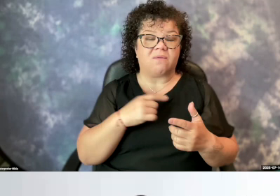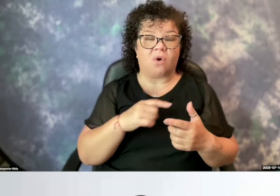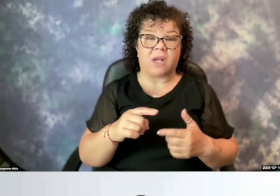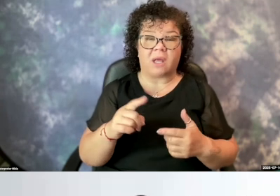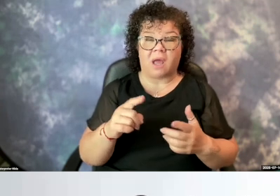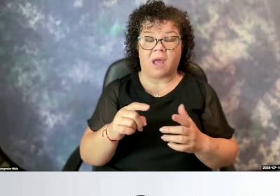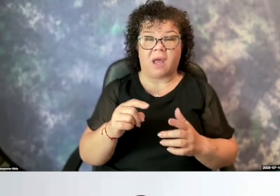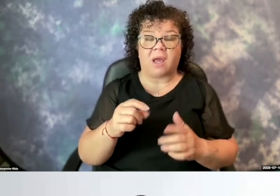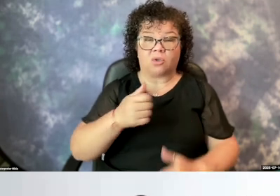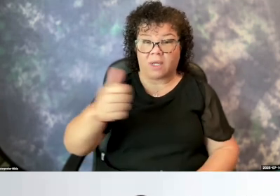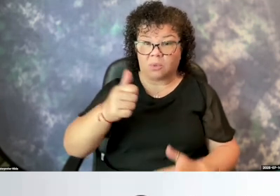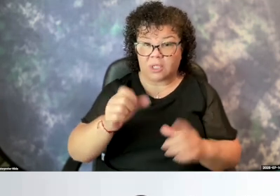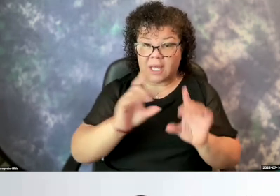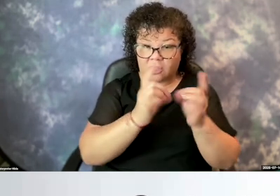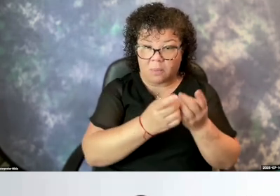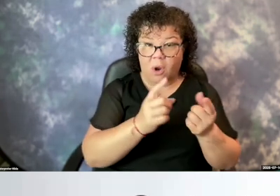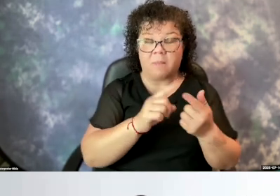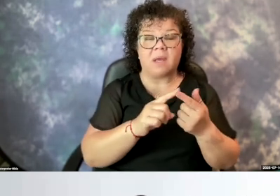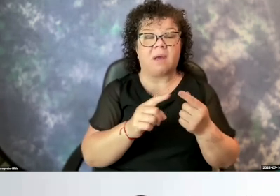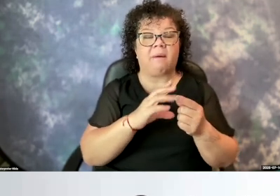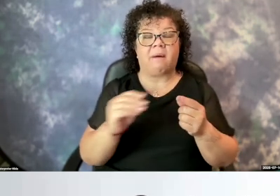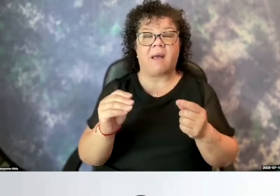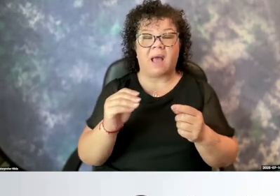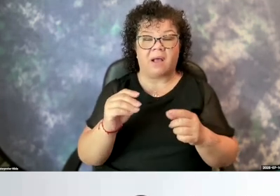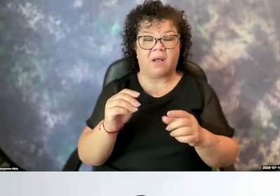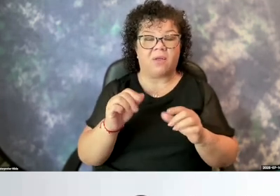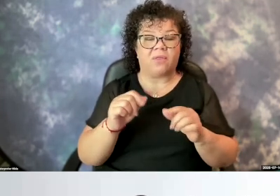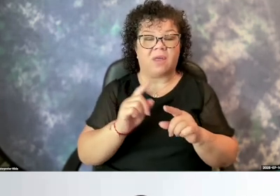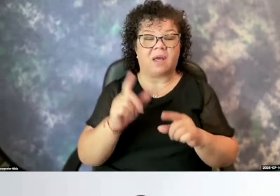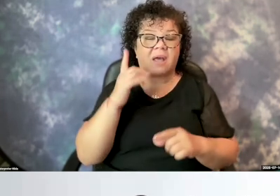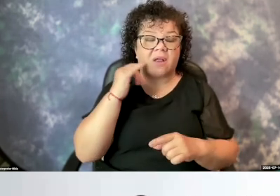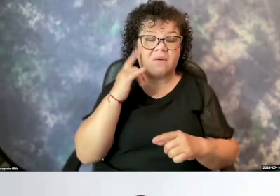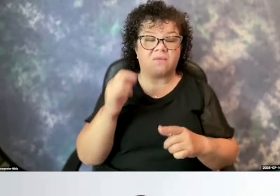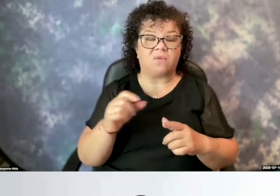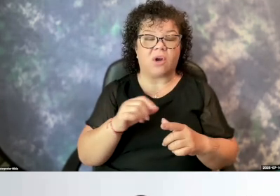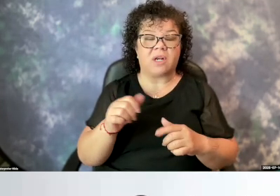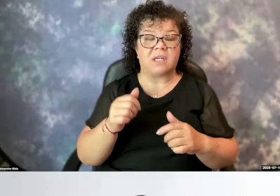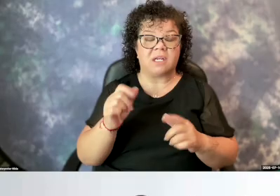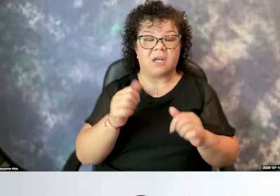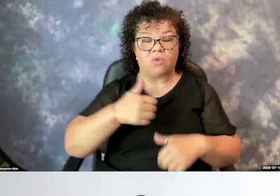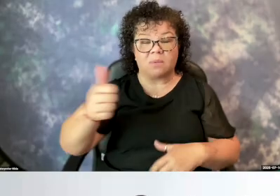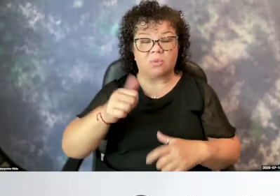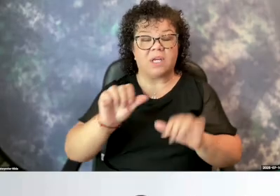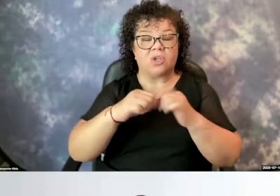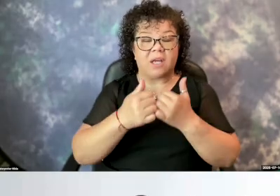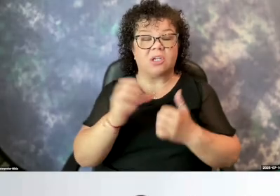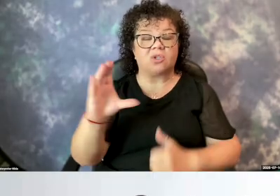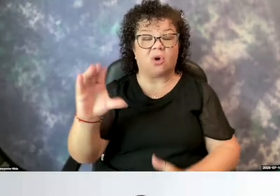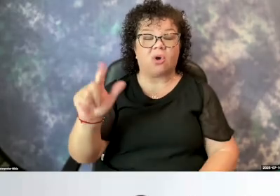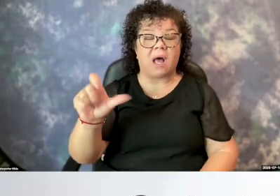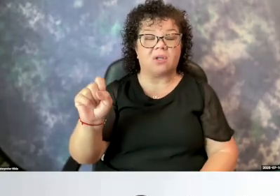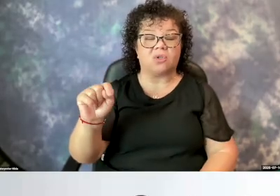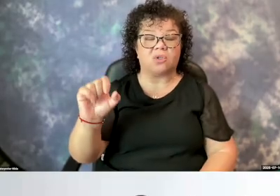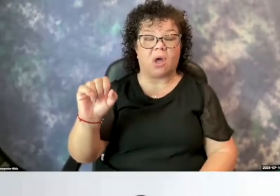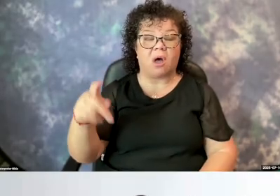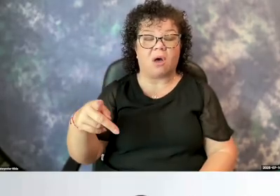a joint project between Caltrans, California's Department of Transportation, and the California State Transportation